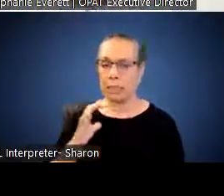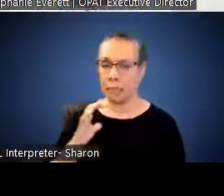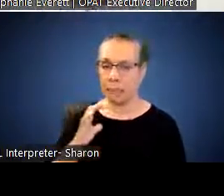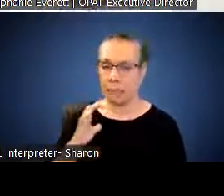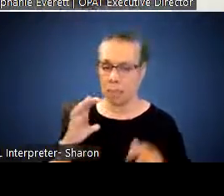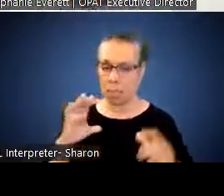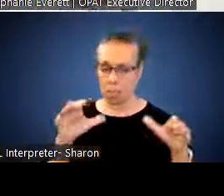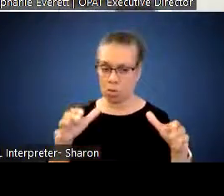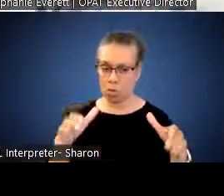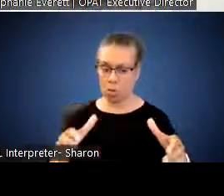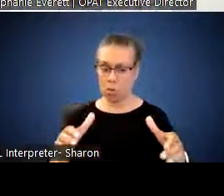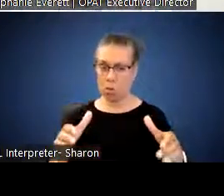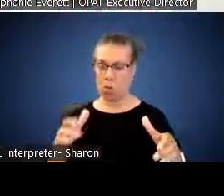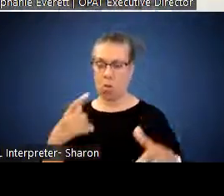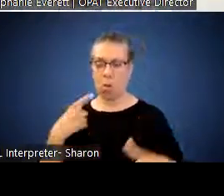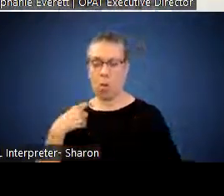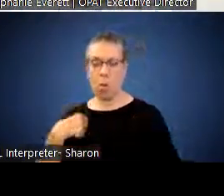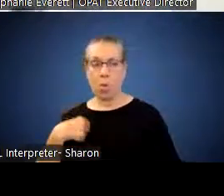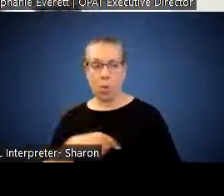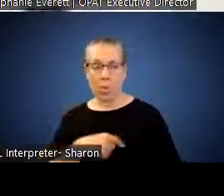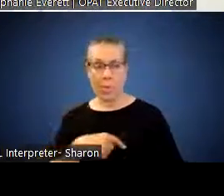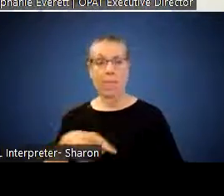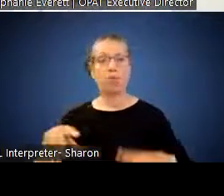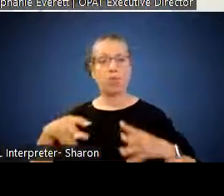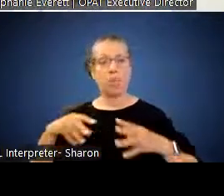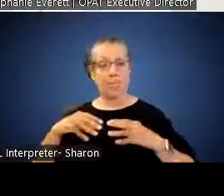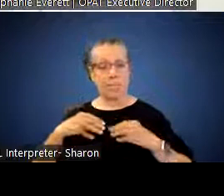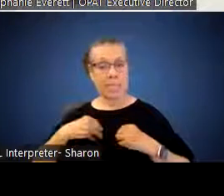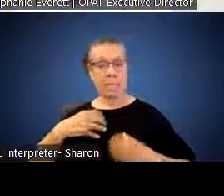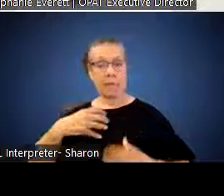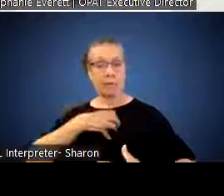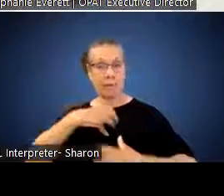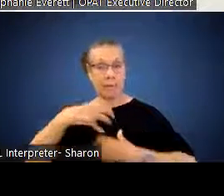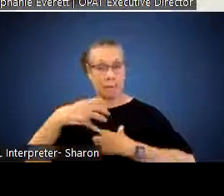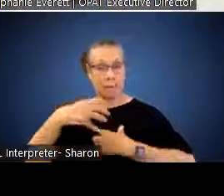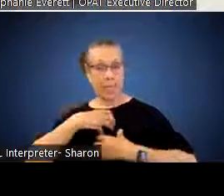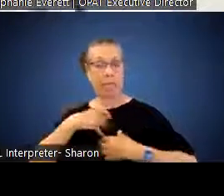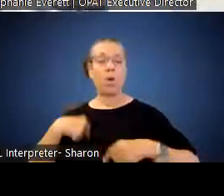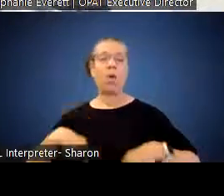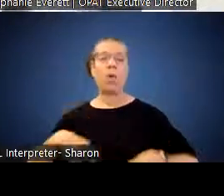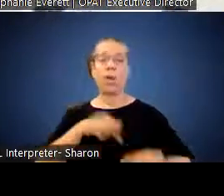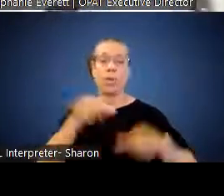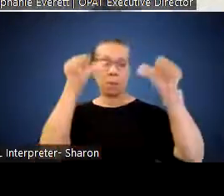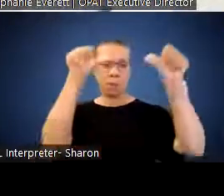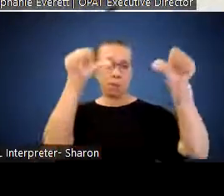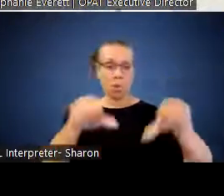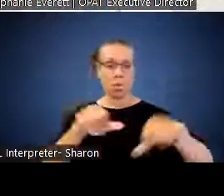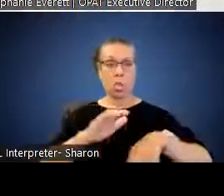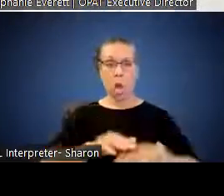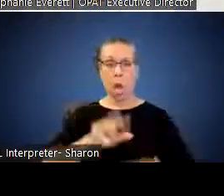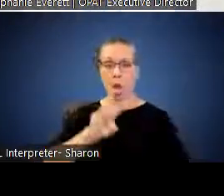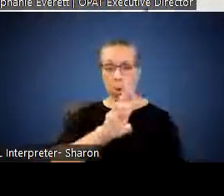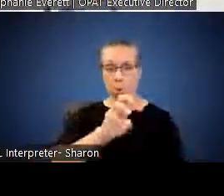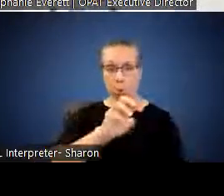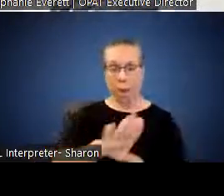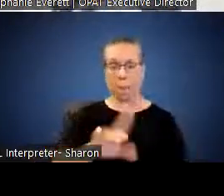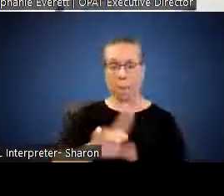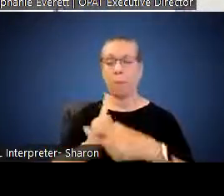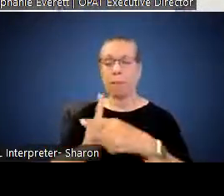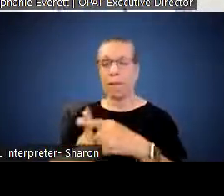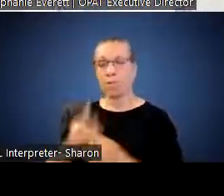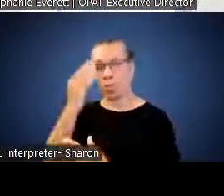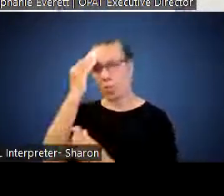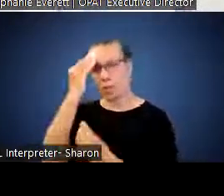We, by ordinance, when we do get complaints, in addition to posting it on our website, we inform BPD of